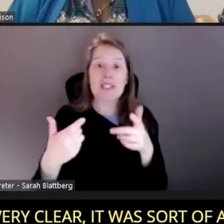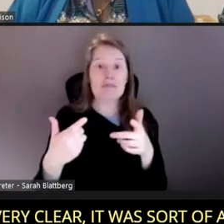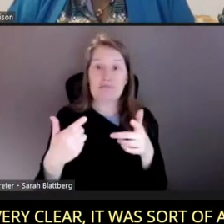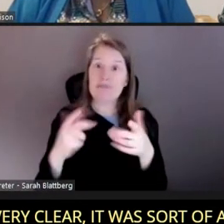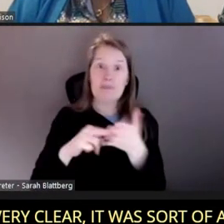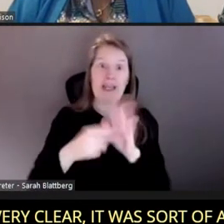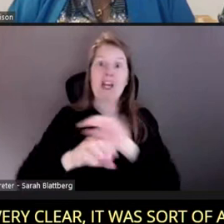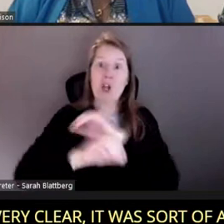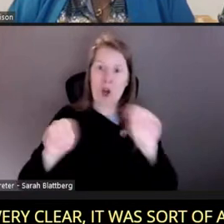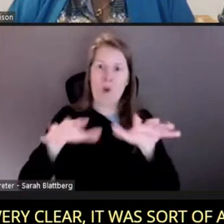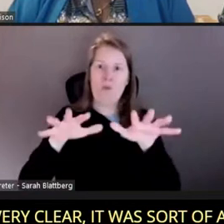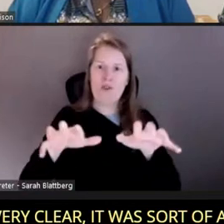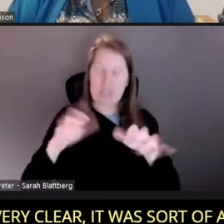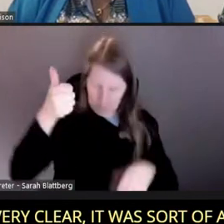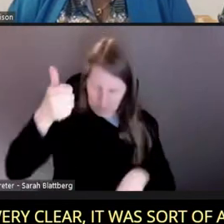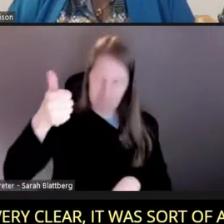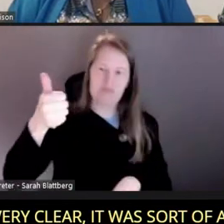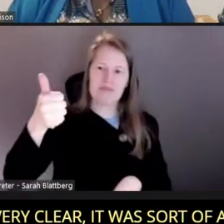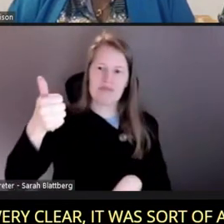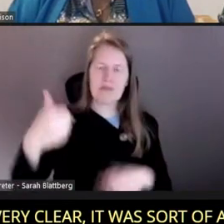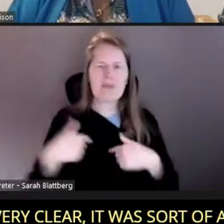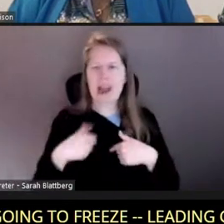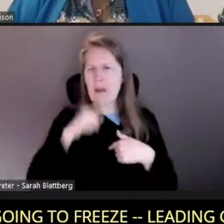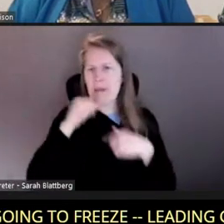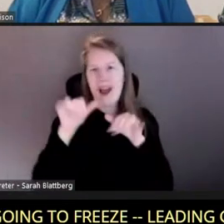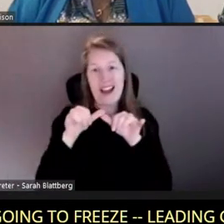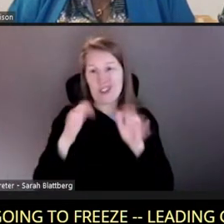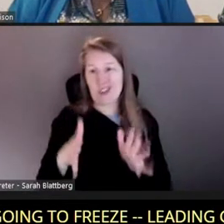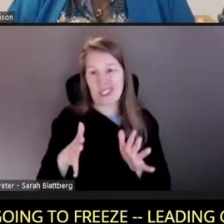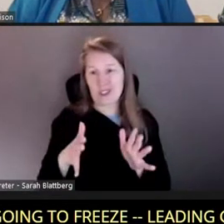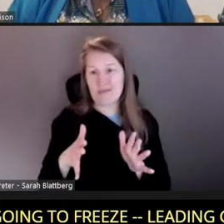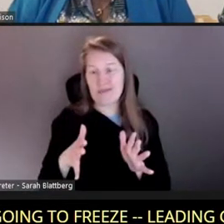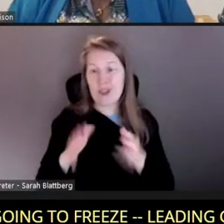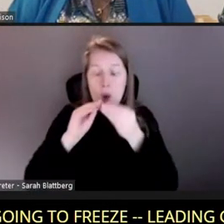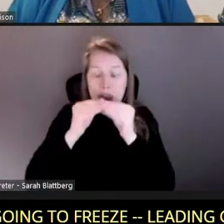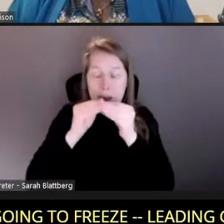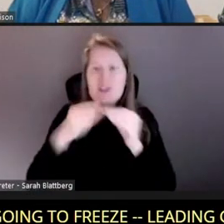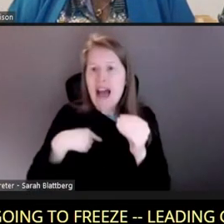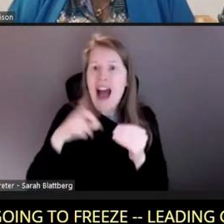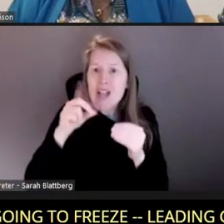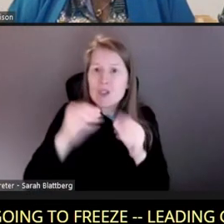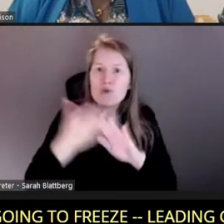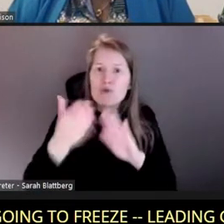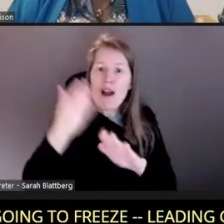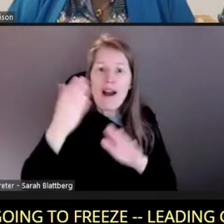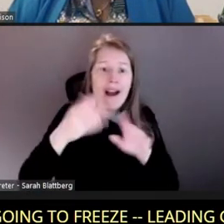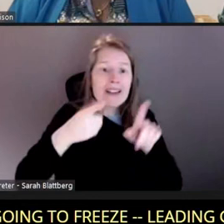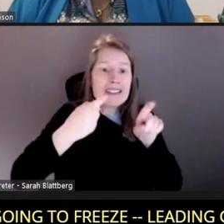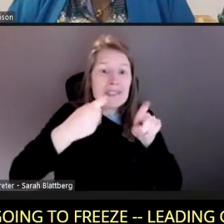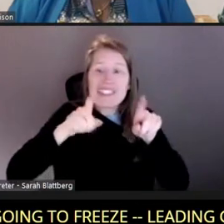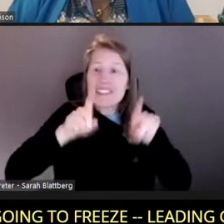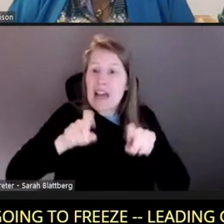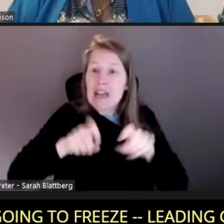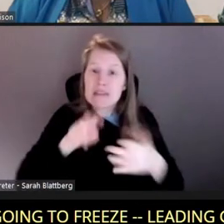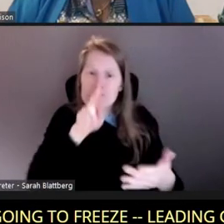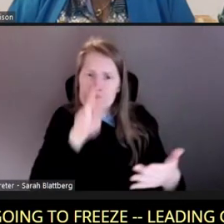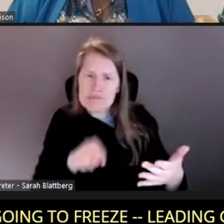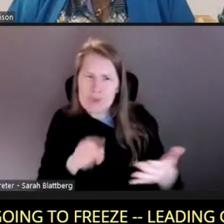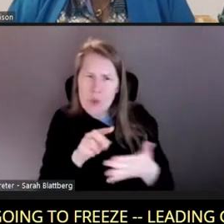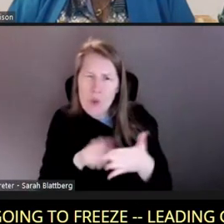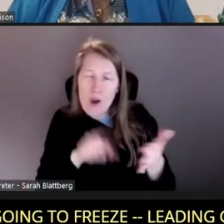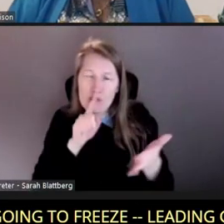I'm not an engineer. And so the number of, you know, like I could do speed tests and I'd look at speed tests and I'd try to parse what that